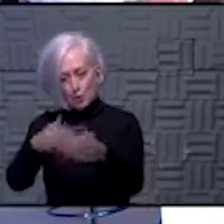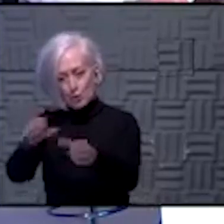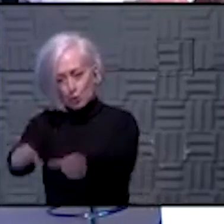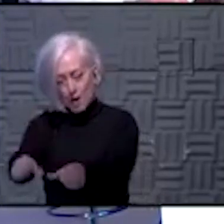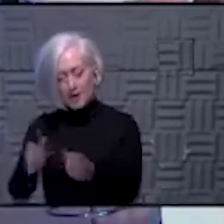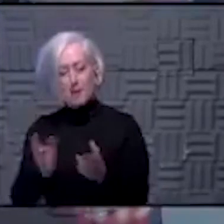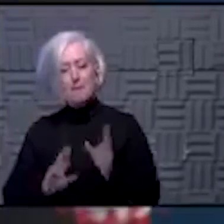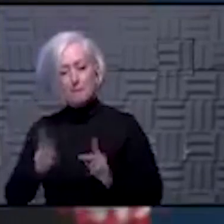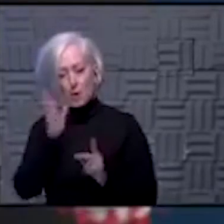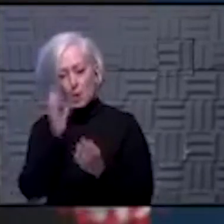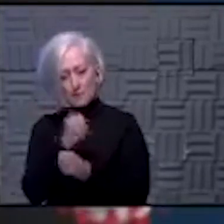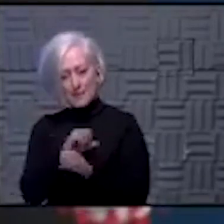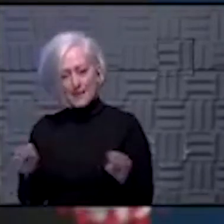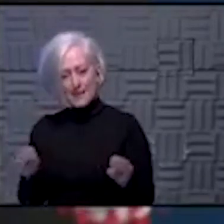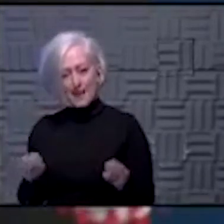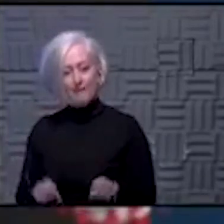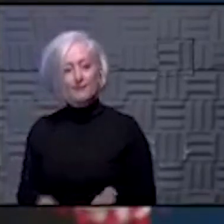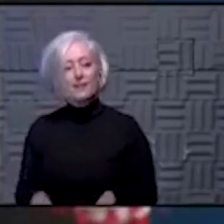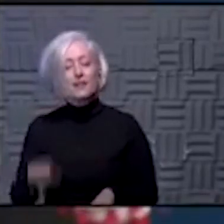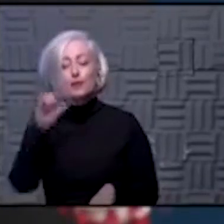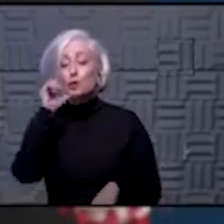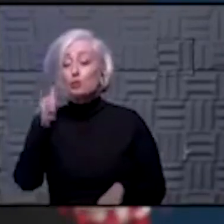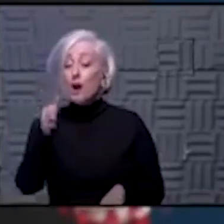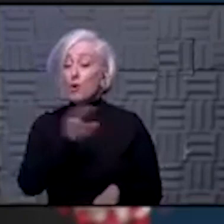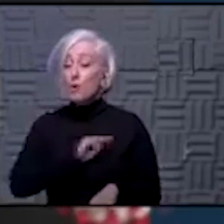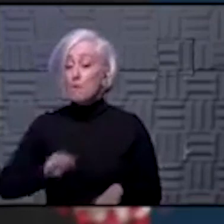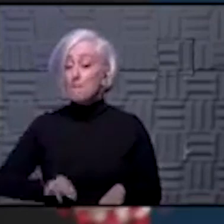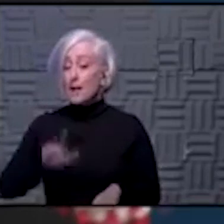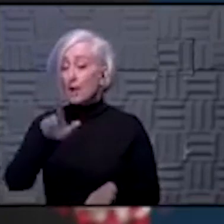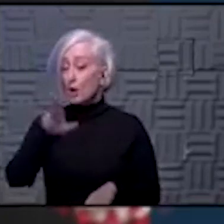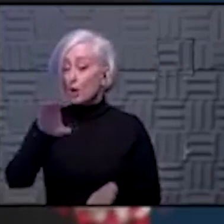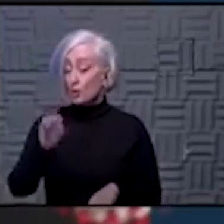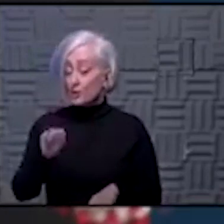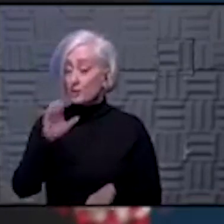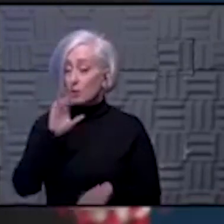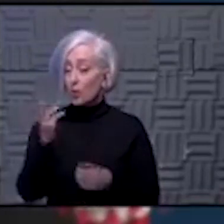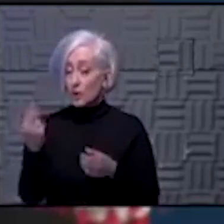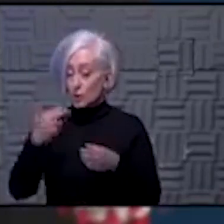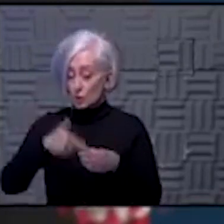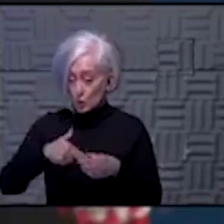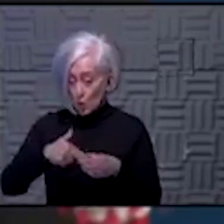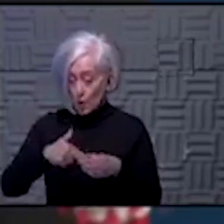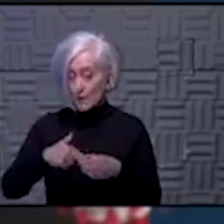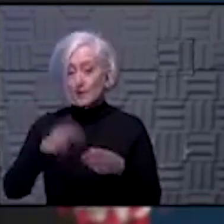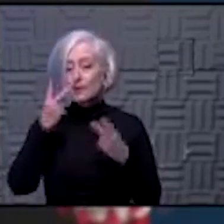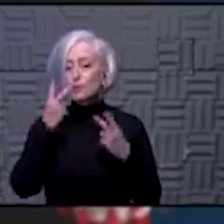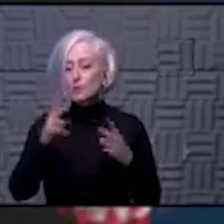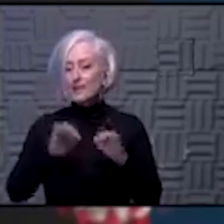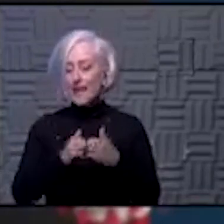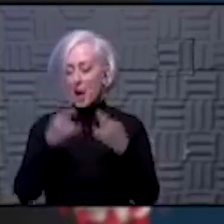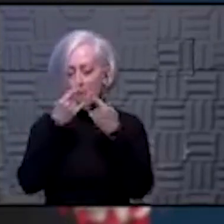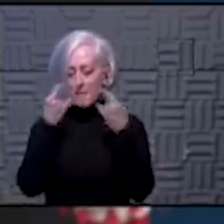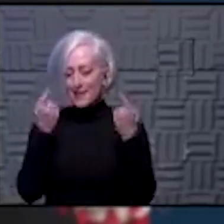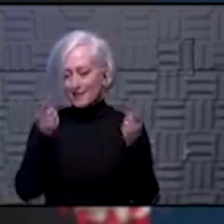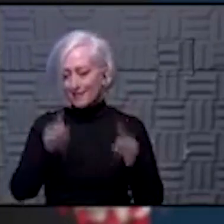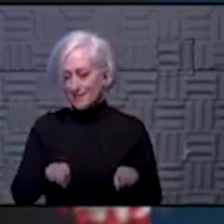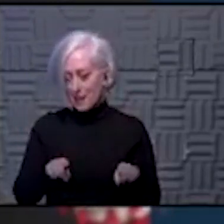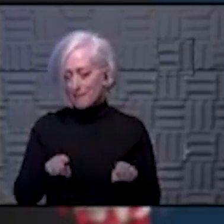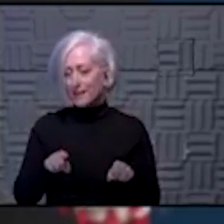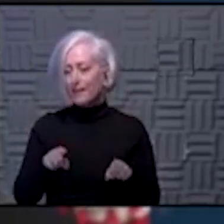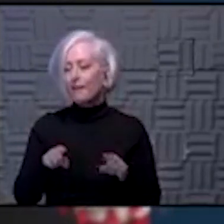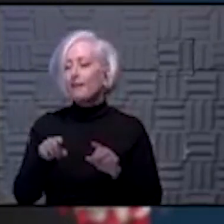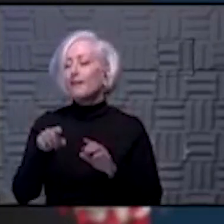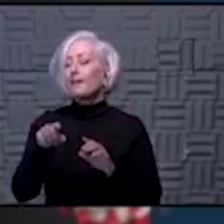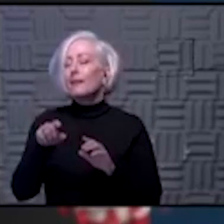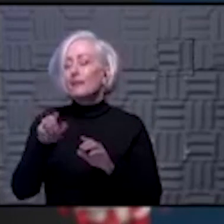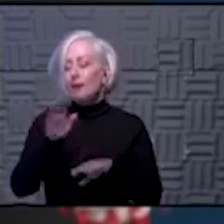Tomorrow, Mayor Quentin Lucas from Kansas City, Missouri, will be joining us to talk about how that mask is going on the Missouri side of the state line. We will be delighted to have him